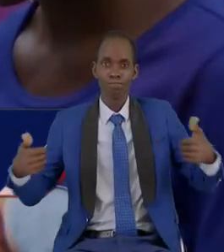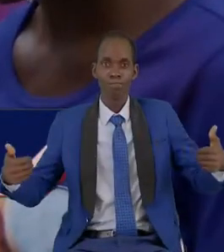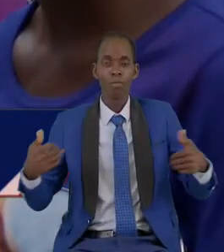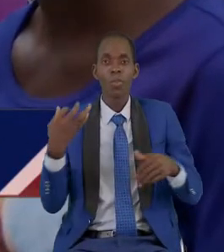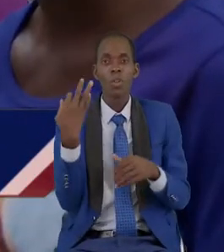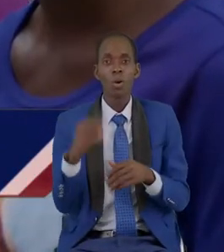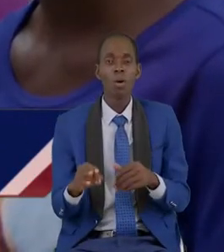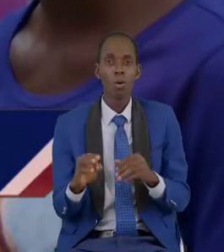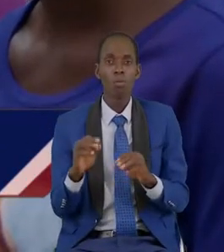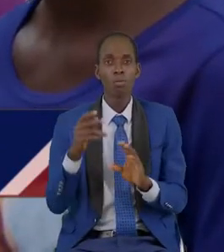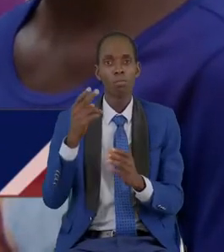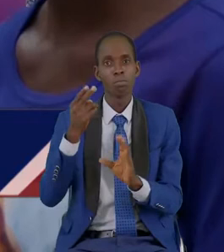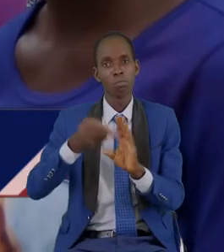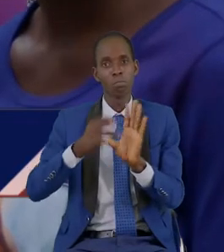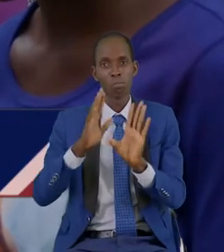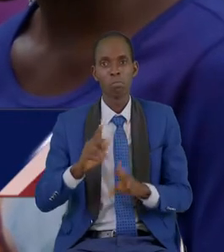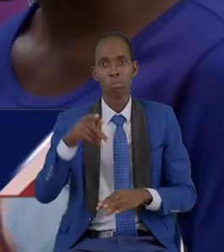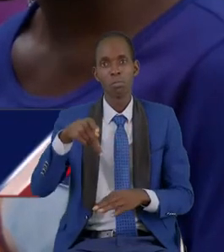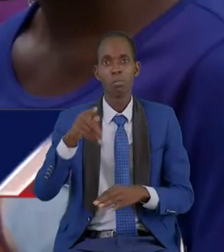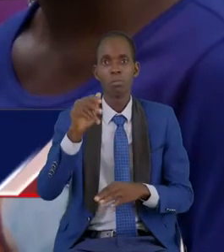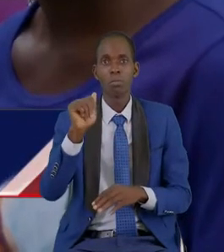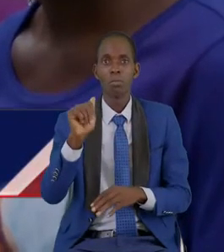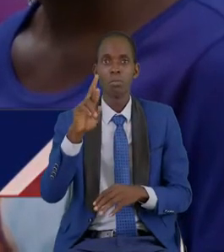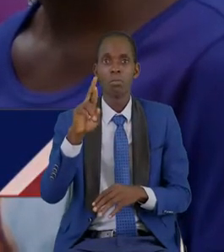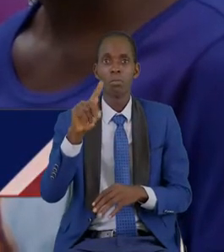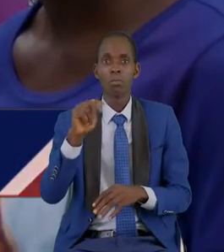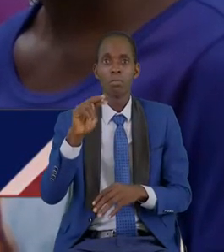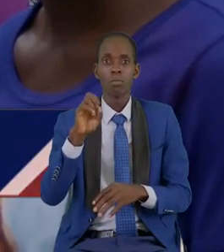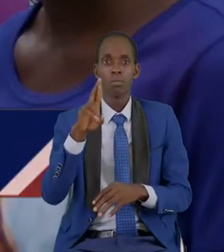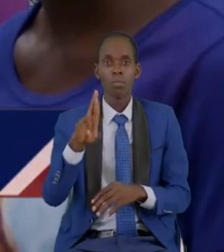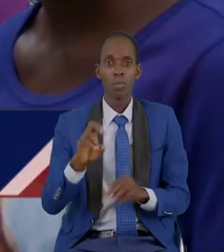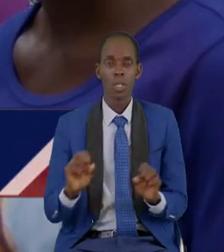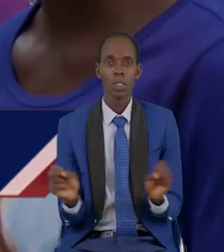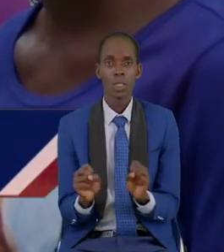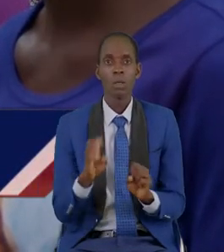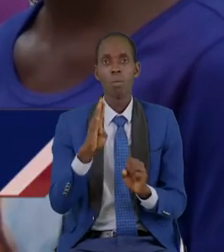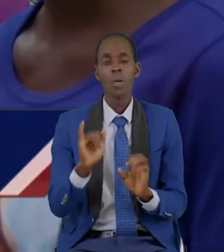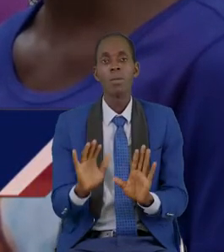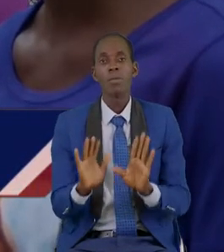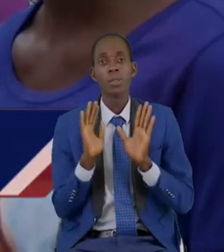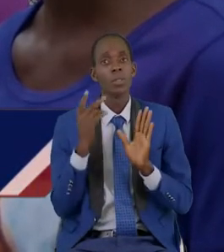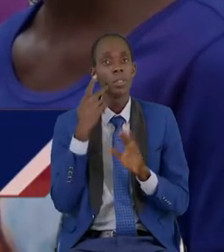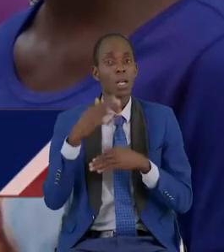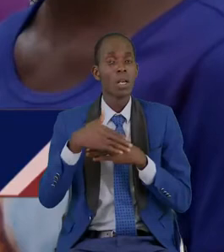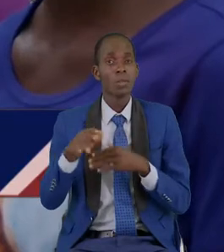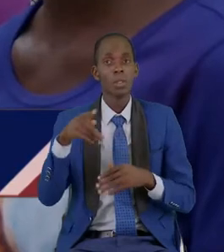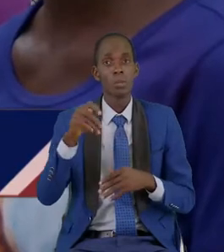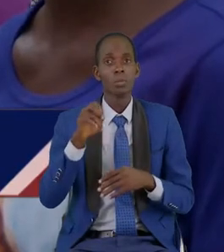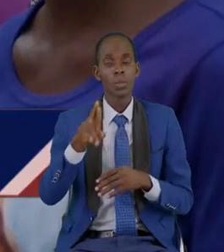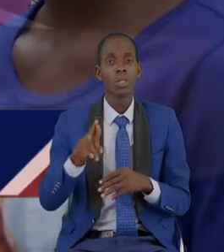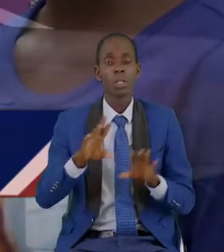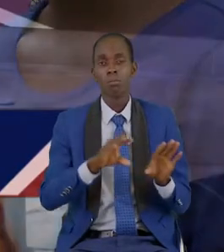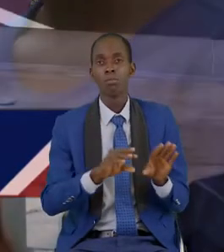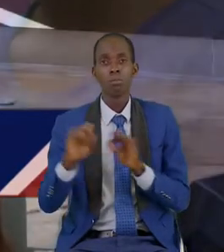shaking by fear. After Peter kind of dissembled, and he went, he left the place where